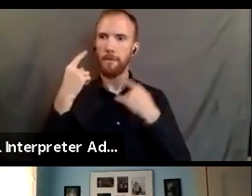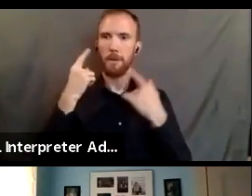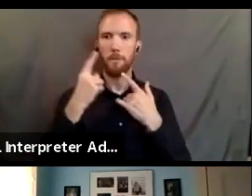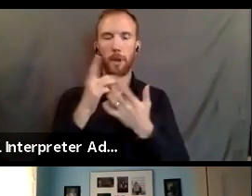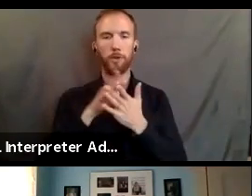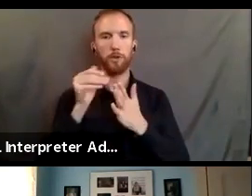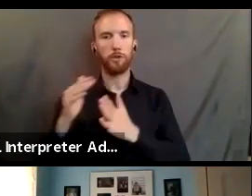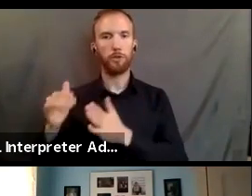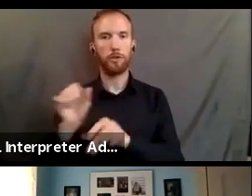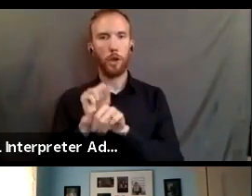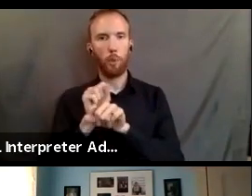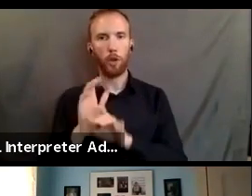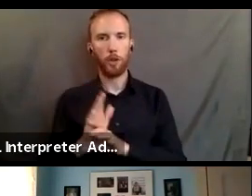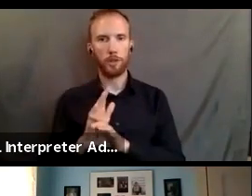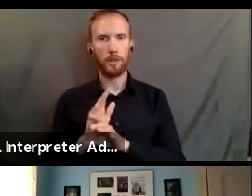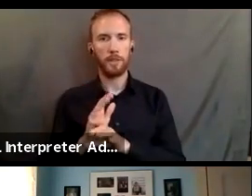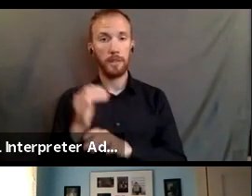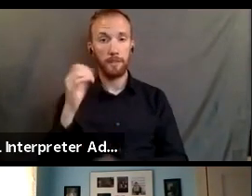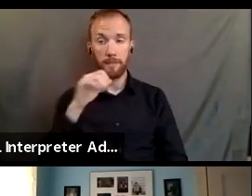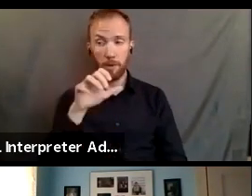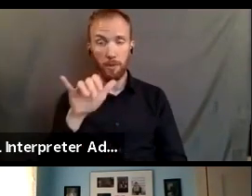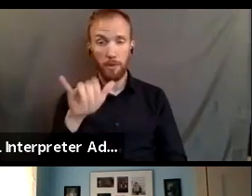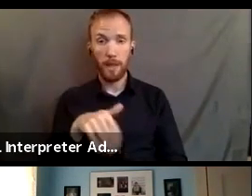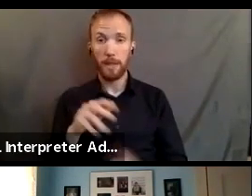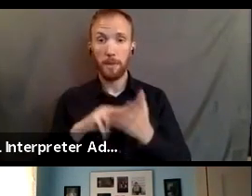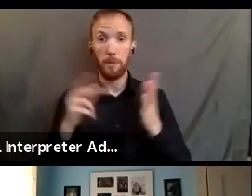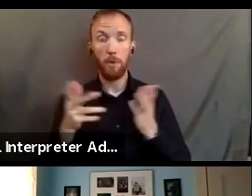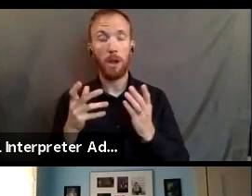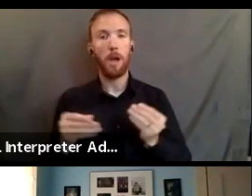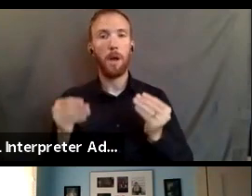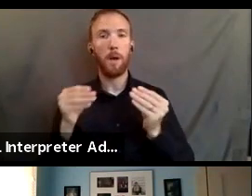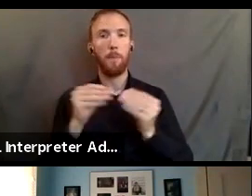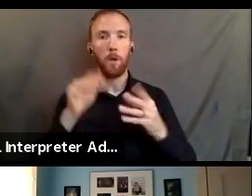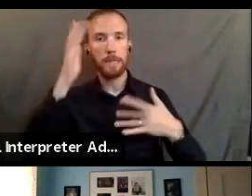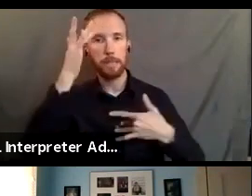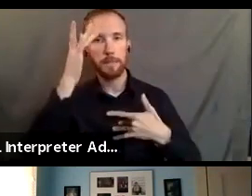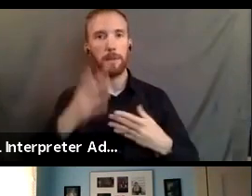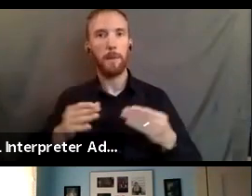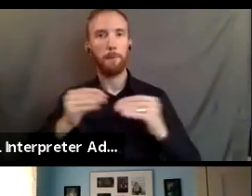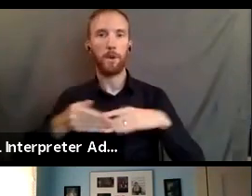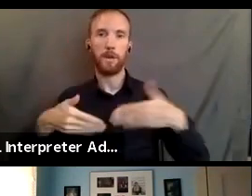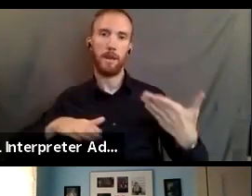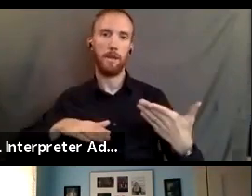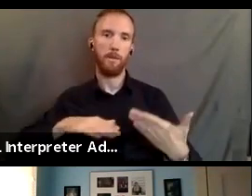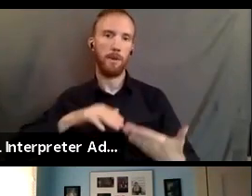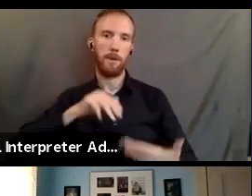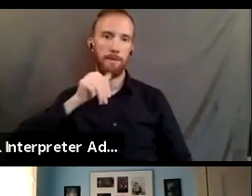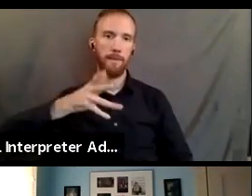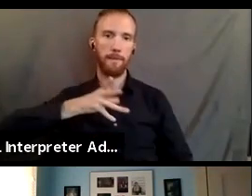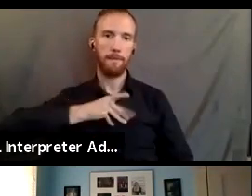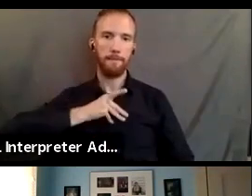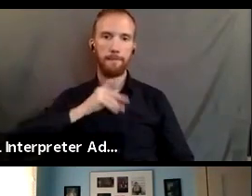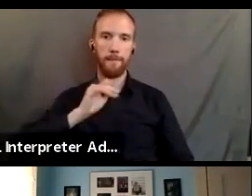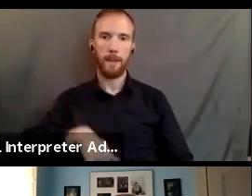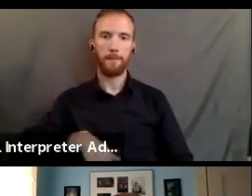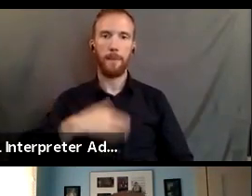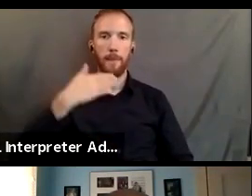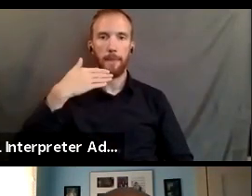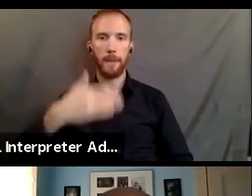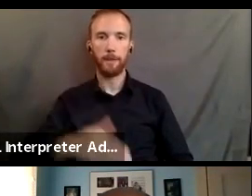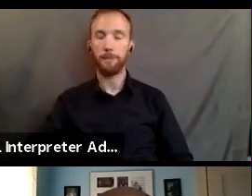that opens the door to more illness and more debt and we won't stand for it thank you thank you for your comments ms